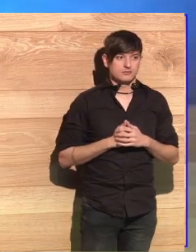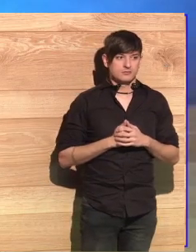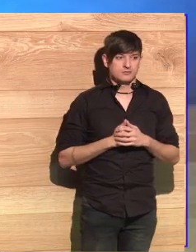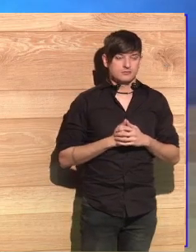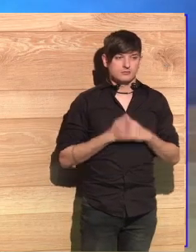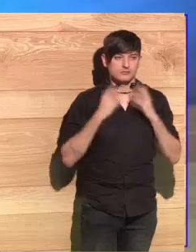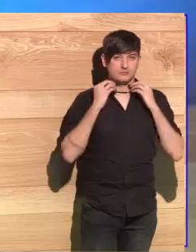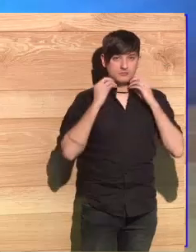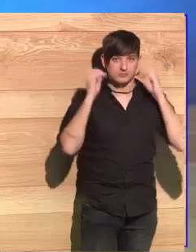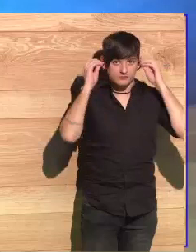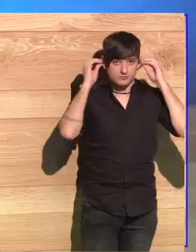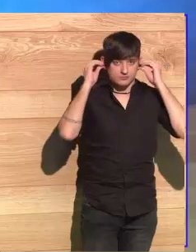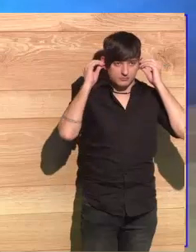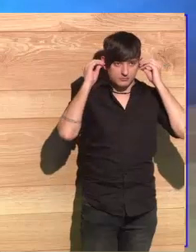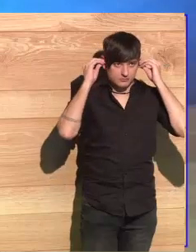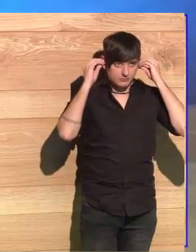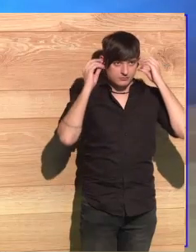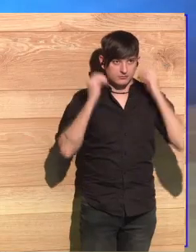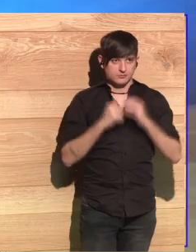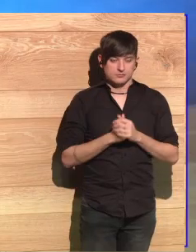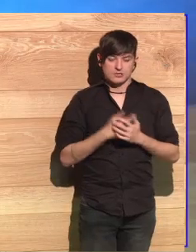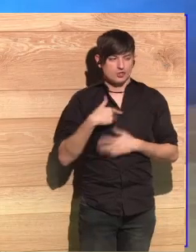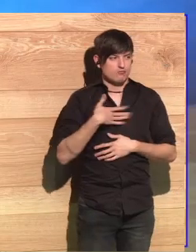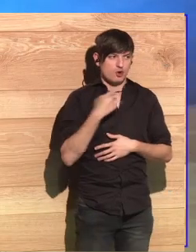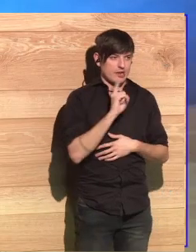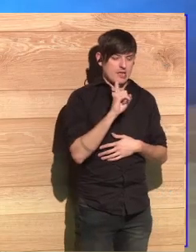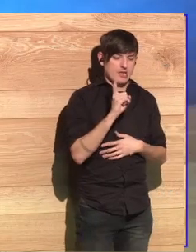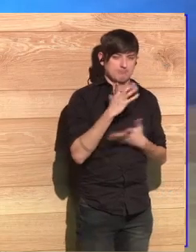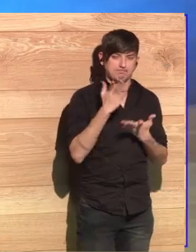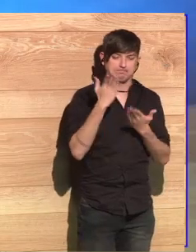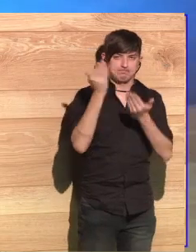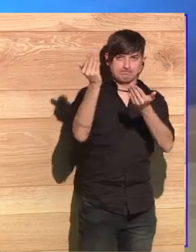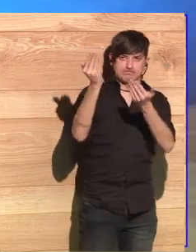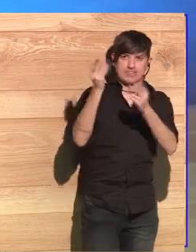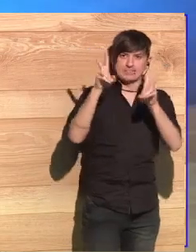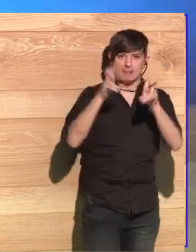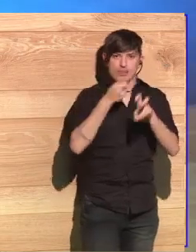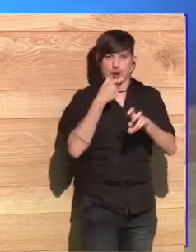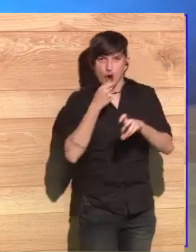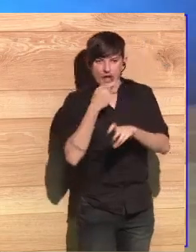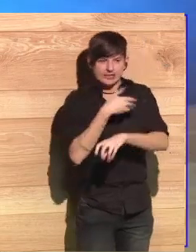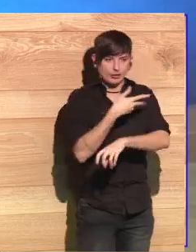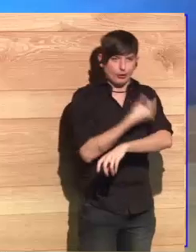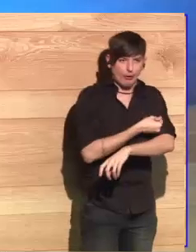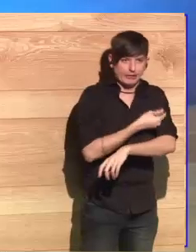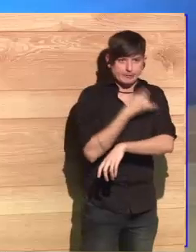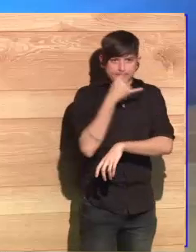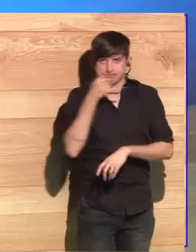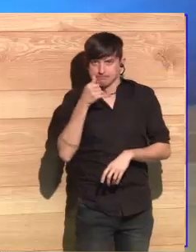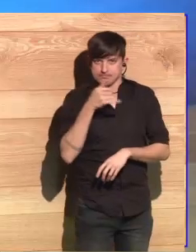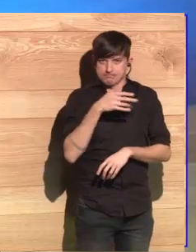Really want to glorify the drug. There's so many people that have written about drugs, and it's almost